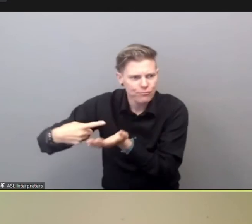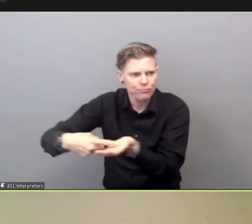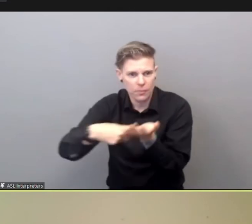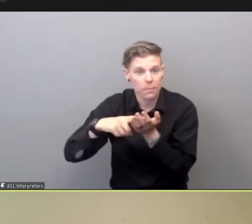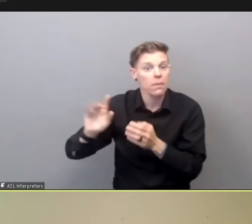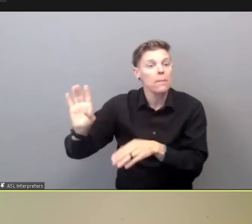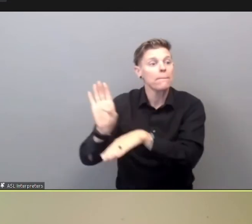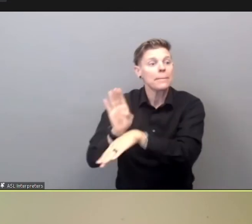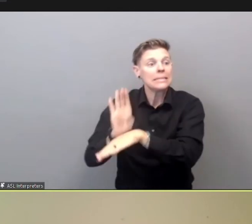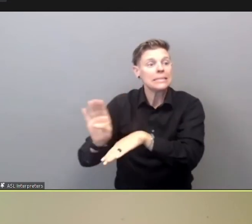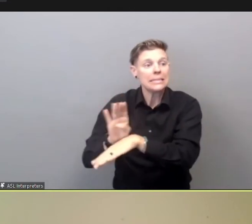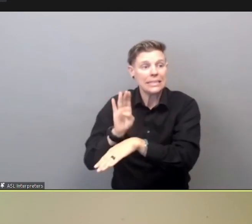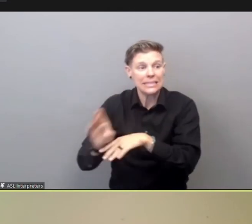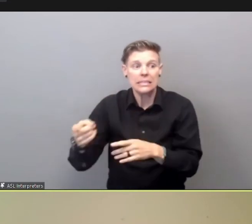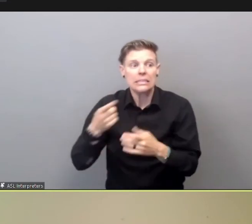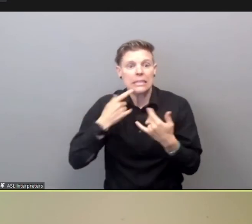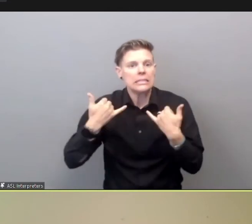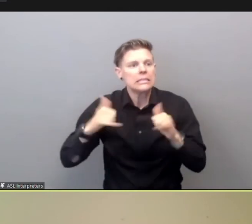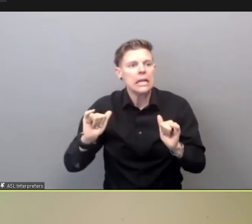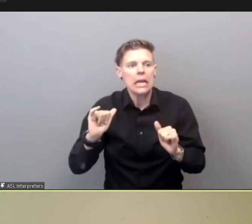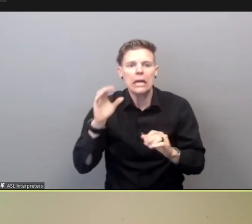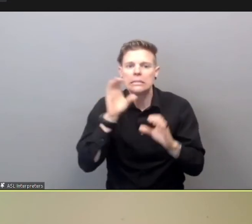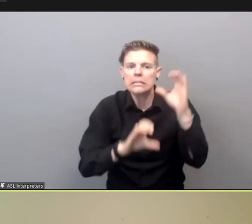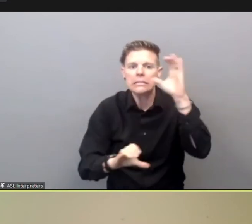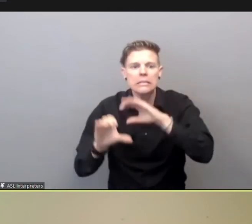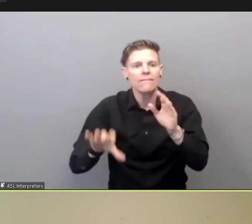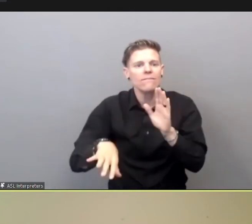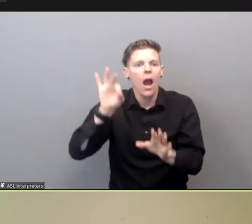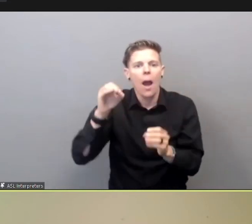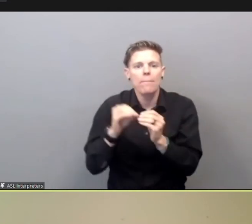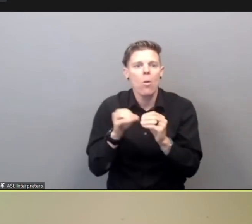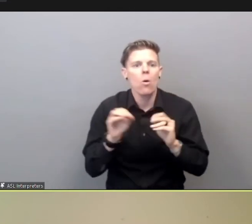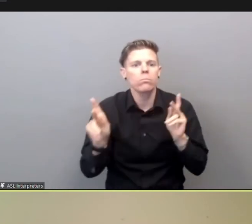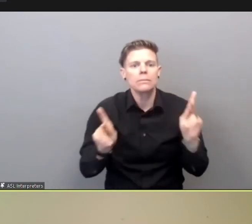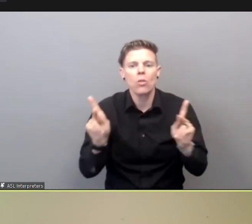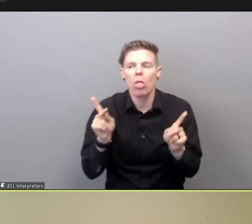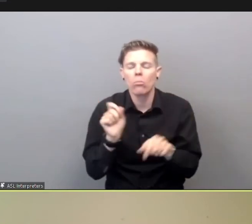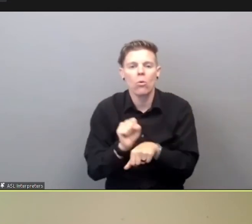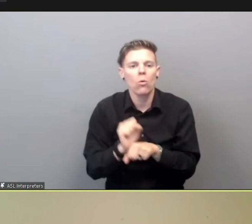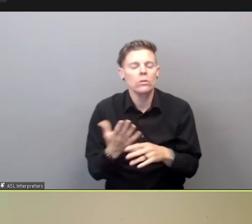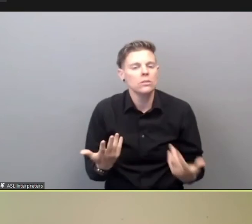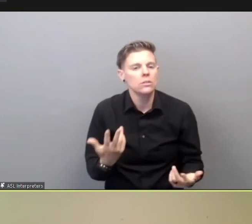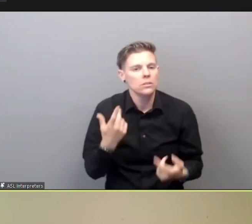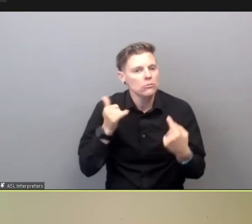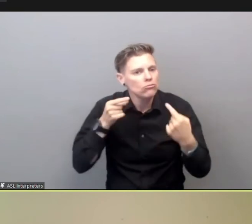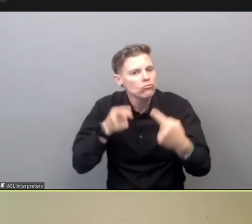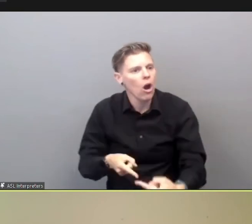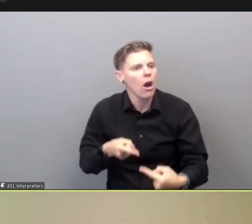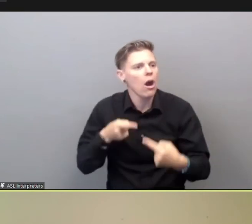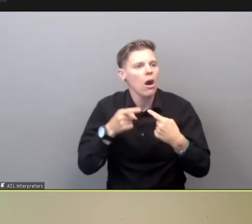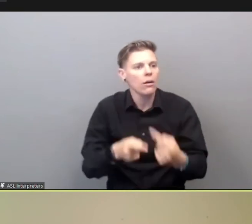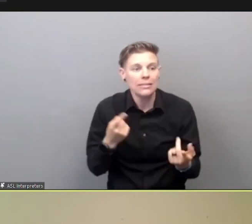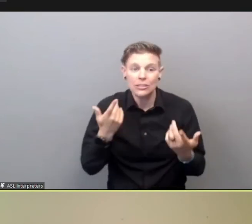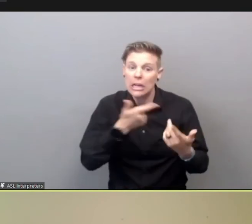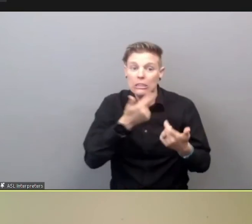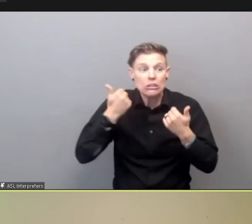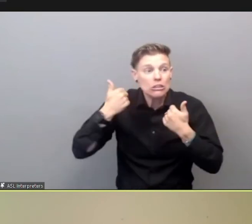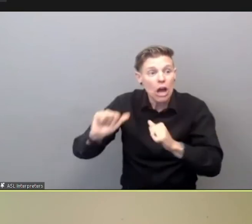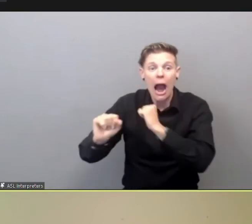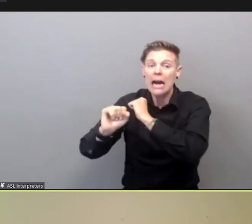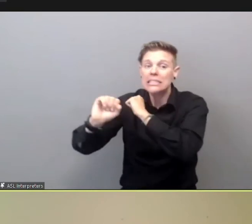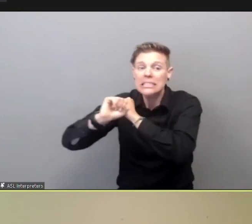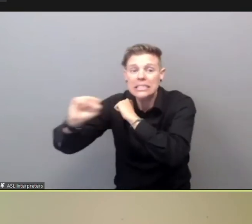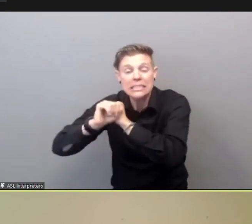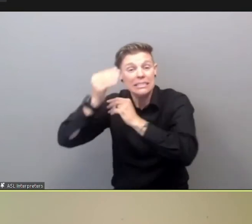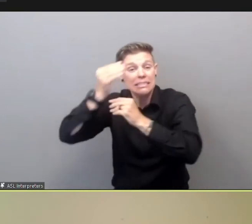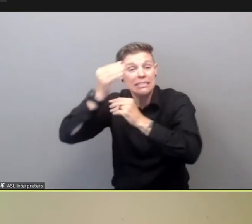find the workforce to come in and work, even though they've made several attempts to add additional